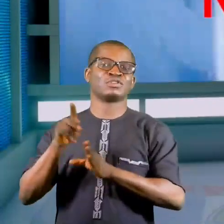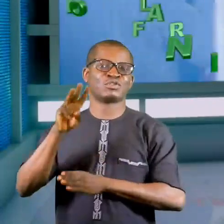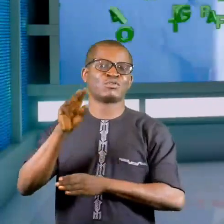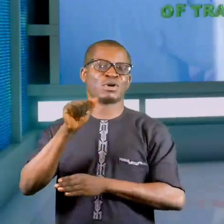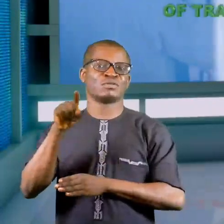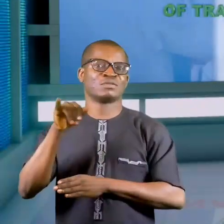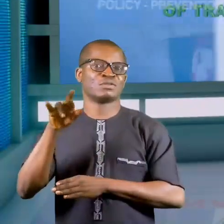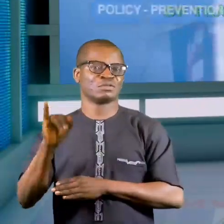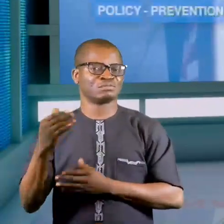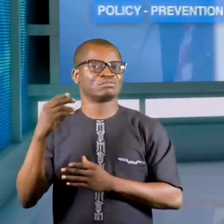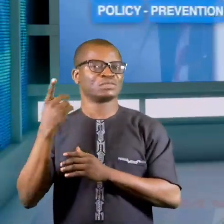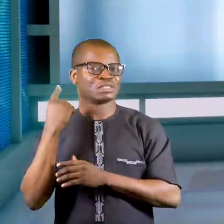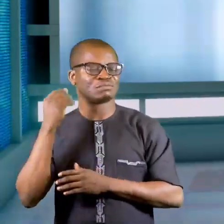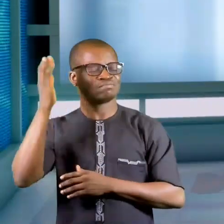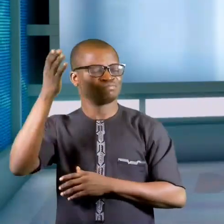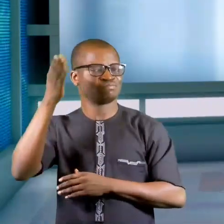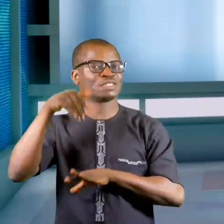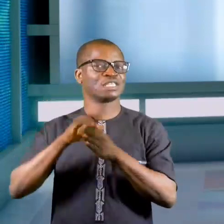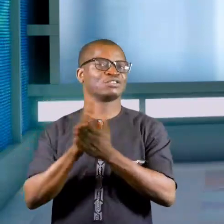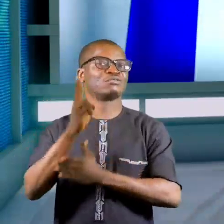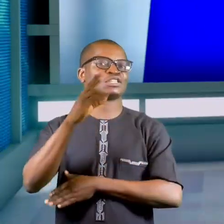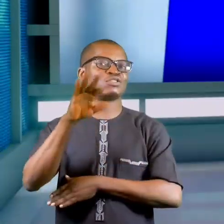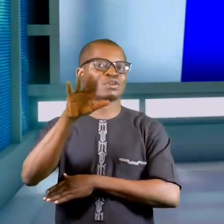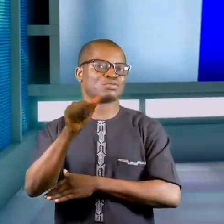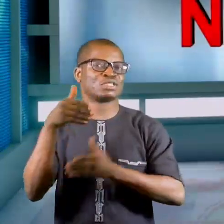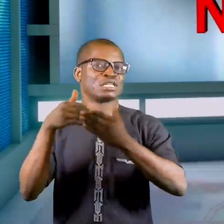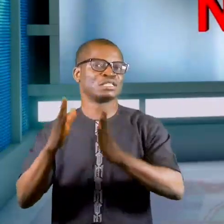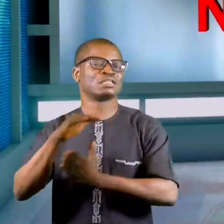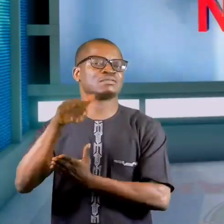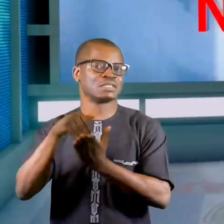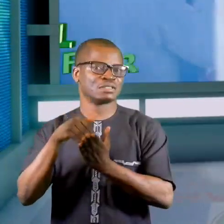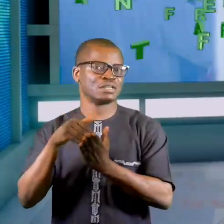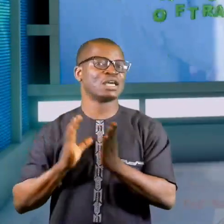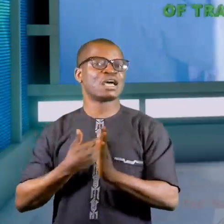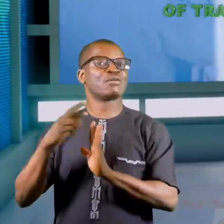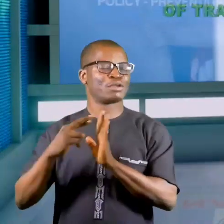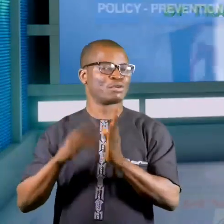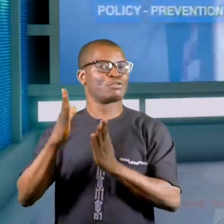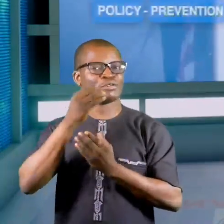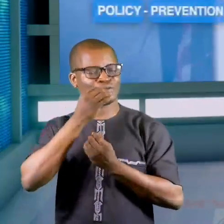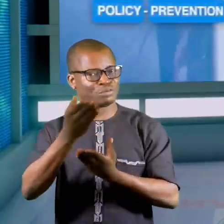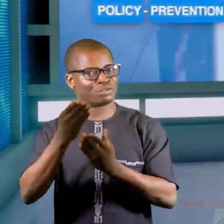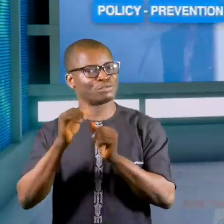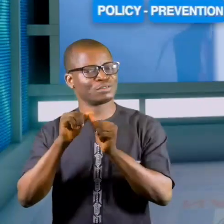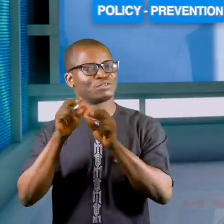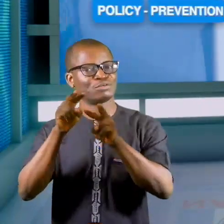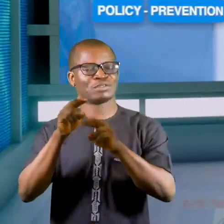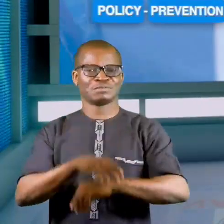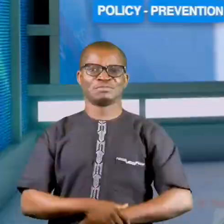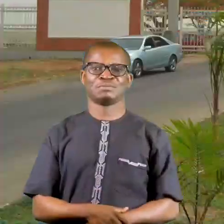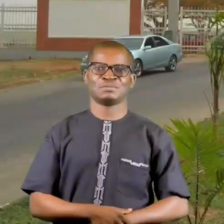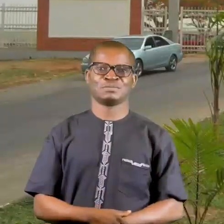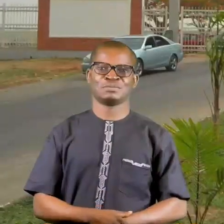Fatima Waziri Azi, recently delivered a lecture at the University of Abuja Leadership Center. Our report will tell you more. Keep